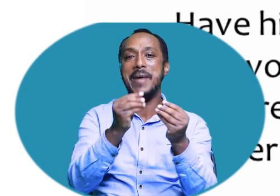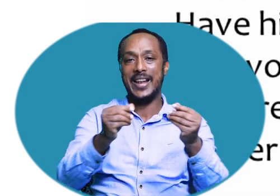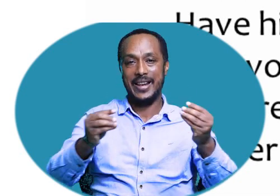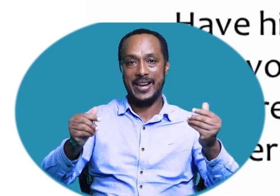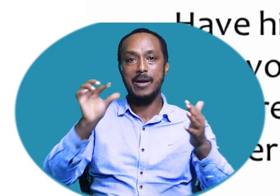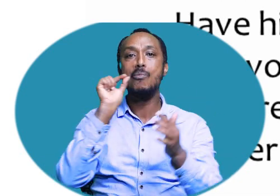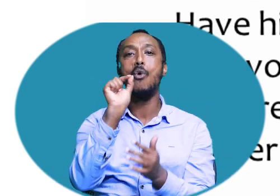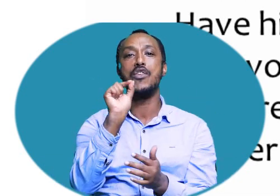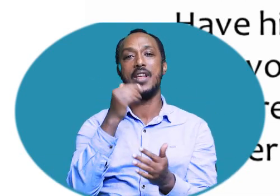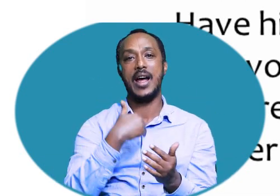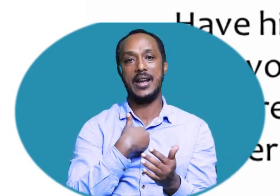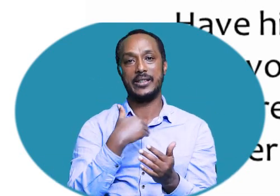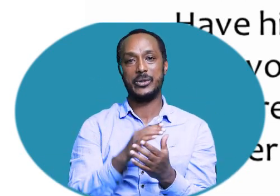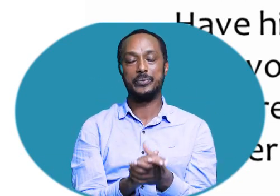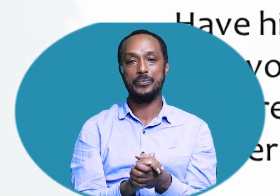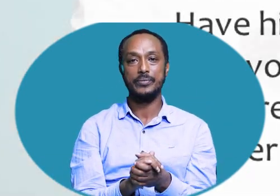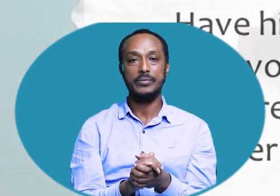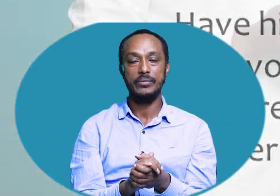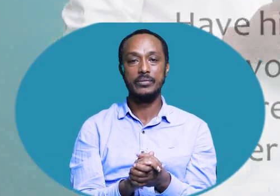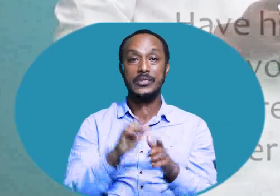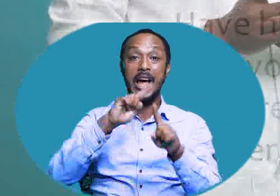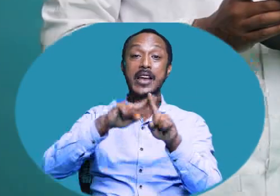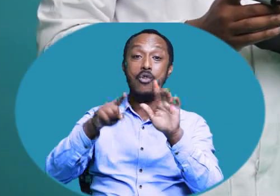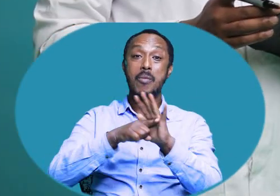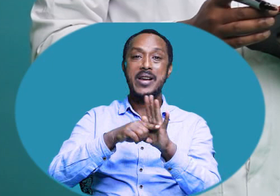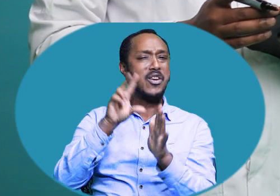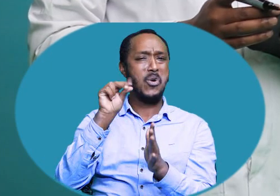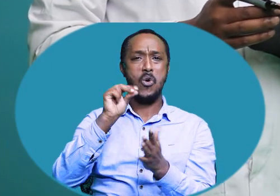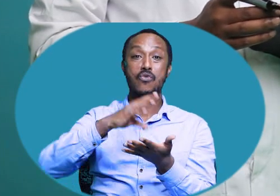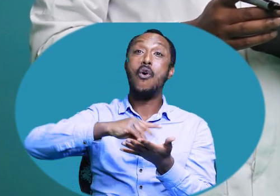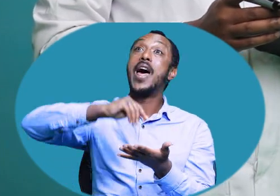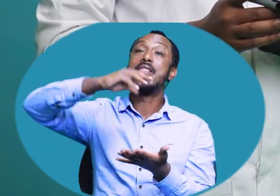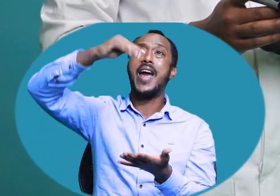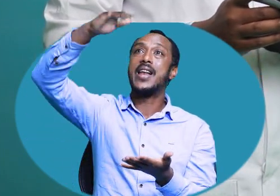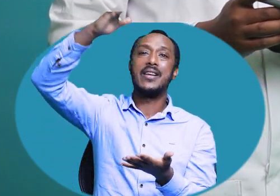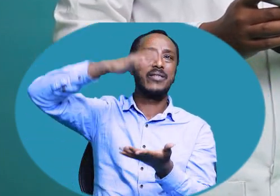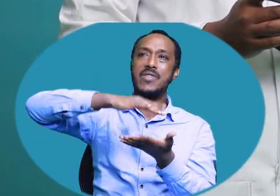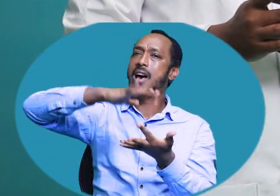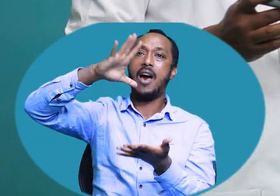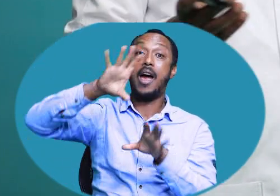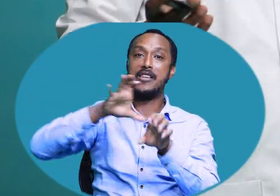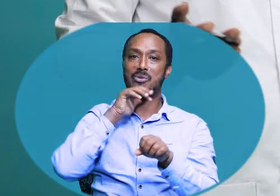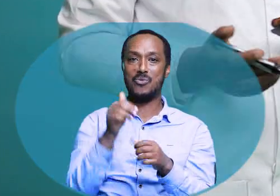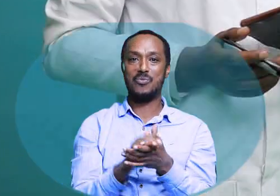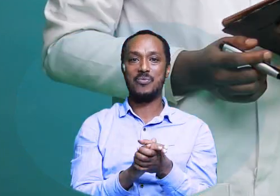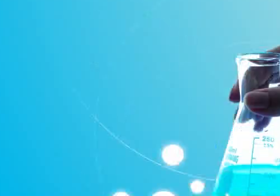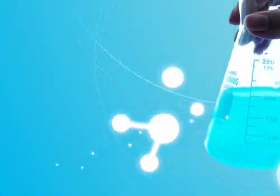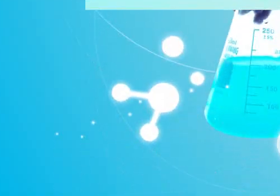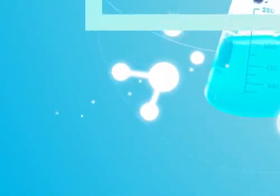boiling points. Ionic compounds non-volatile. By the way, why ionic compounds are